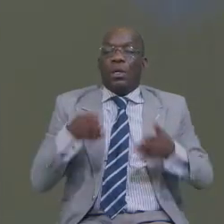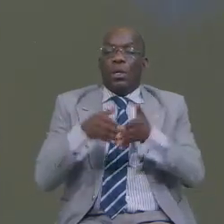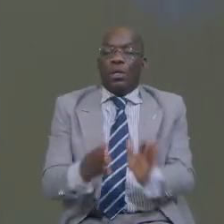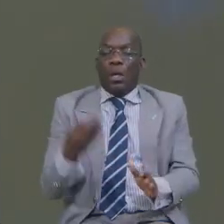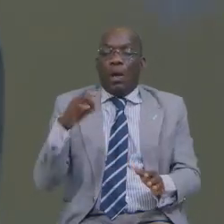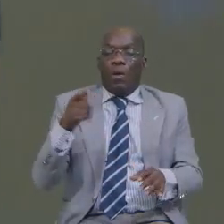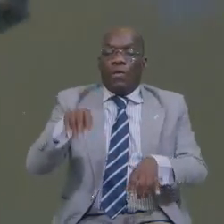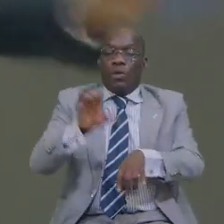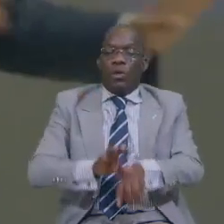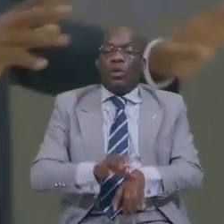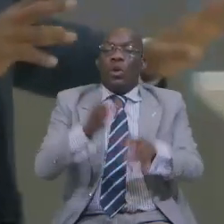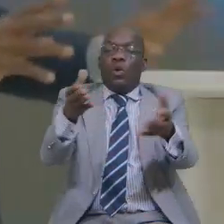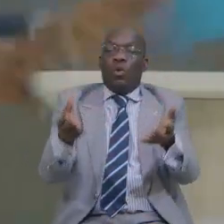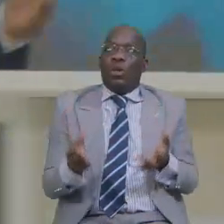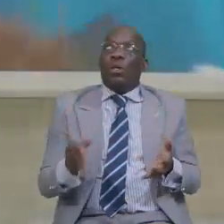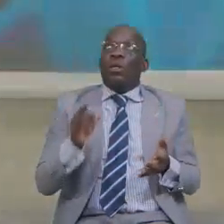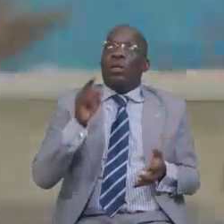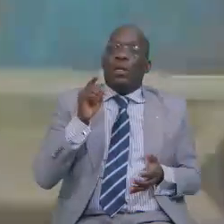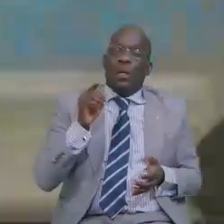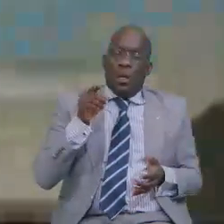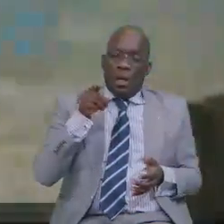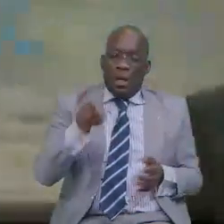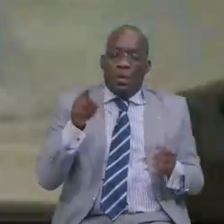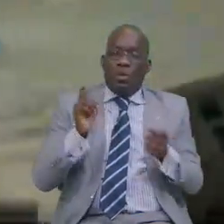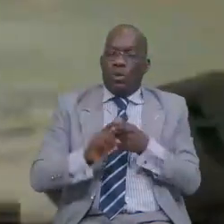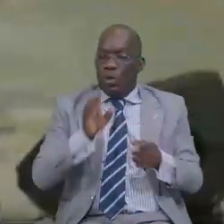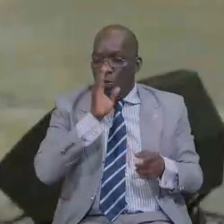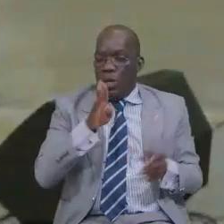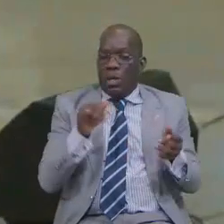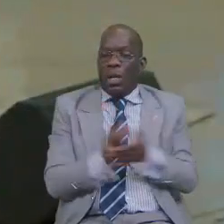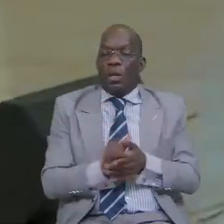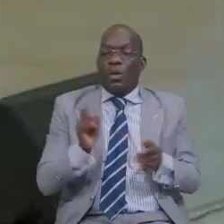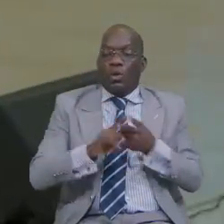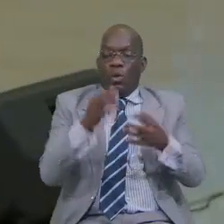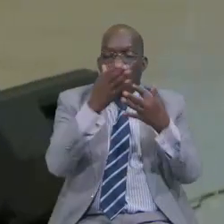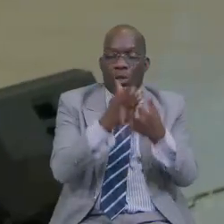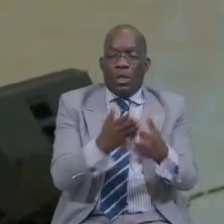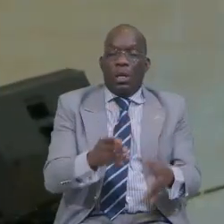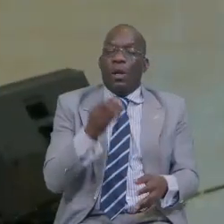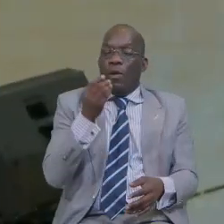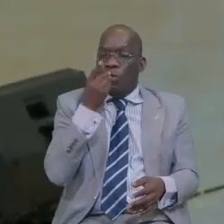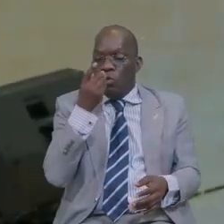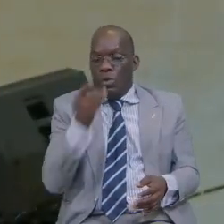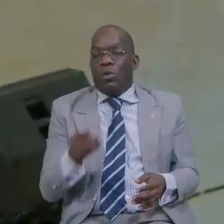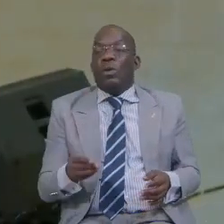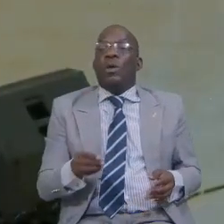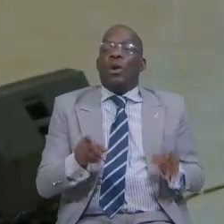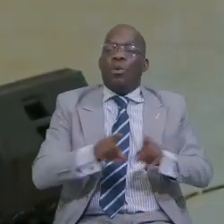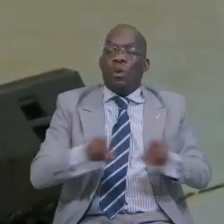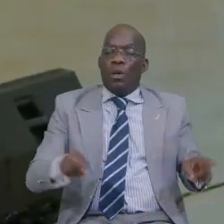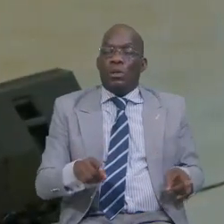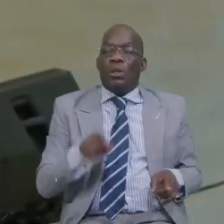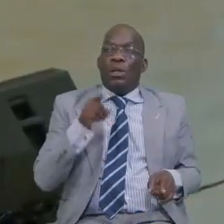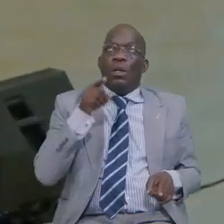be that. That's all right. To distribute food, somebody has to do that. But he was filled with the